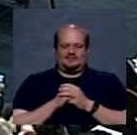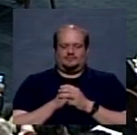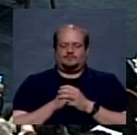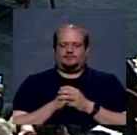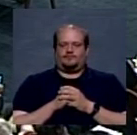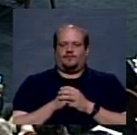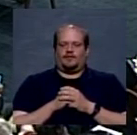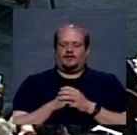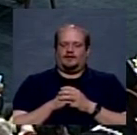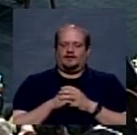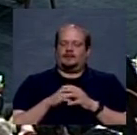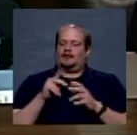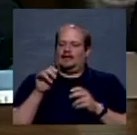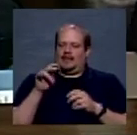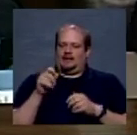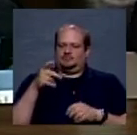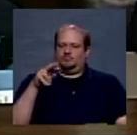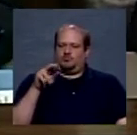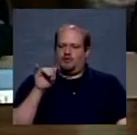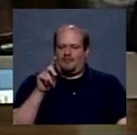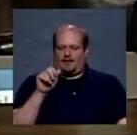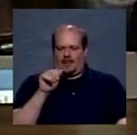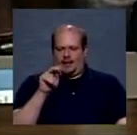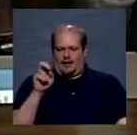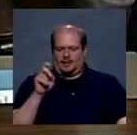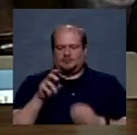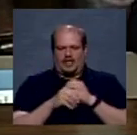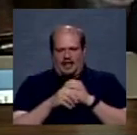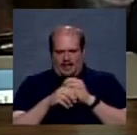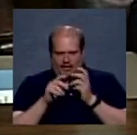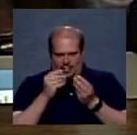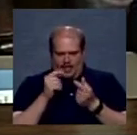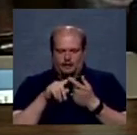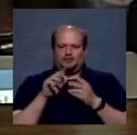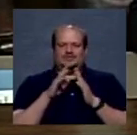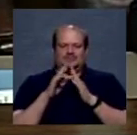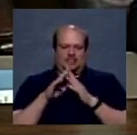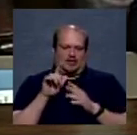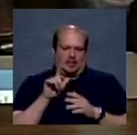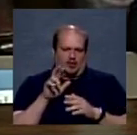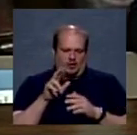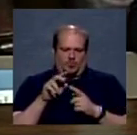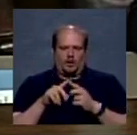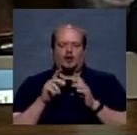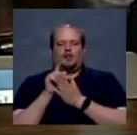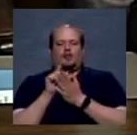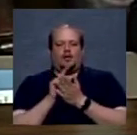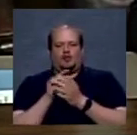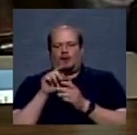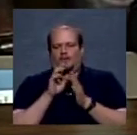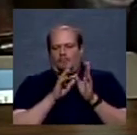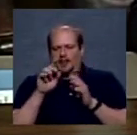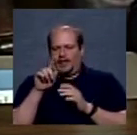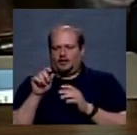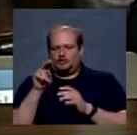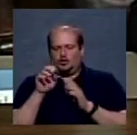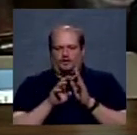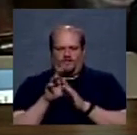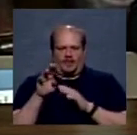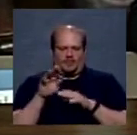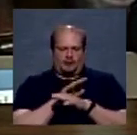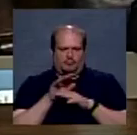An ordinance to accept the Canis Pride annexation to certain lands to the city of Little Rock, Arkansas. An ordinance to approve a planned zoning development establish a planned